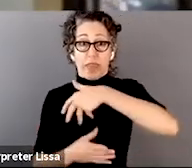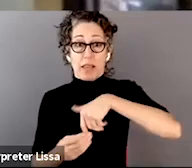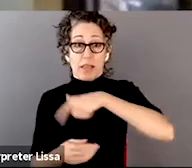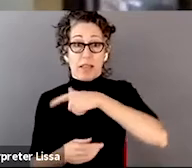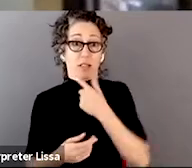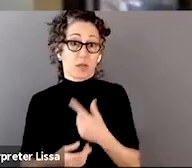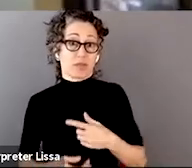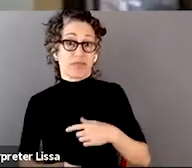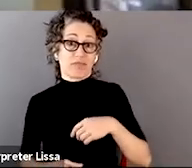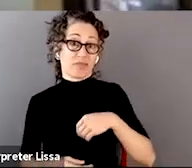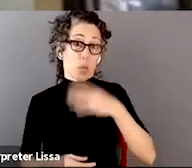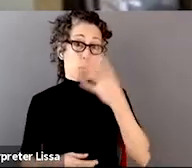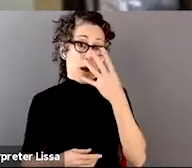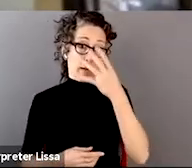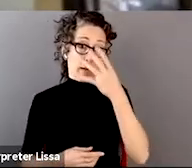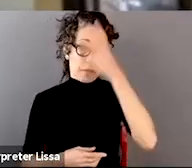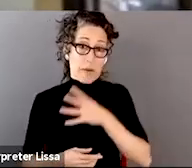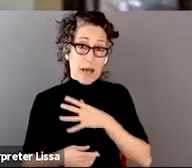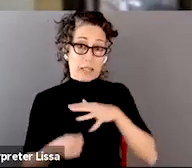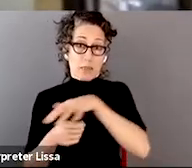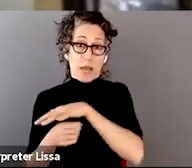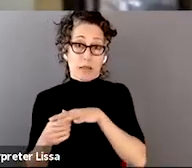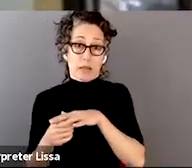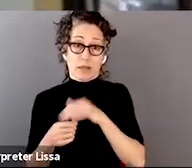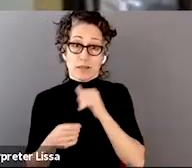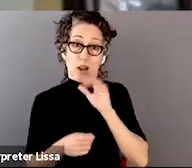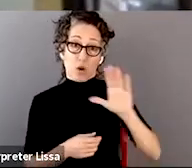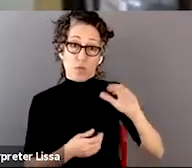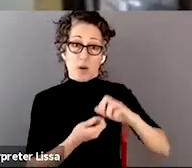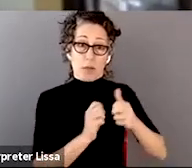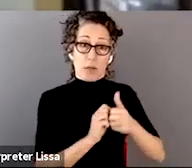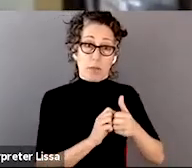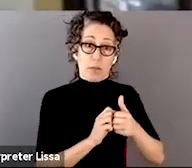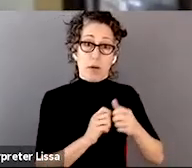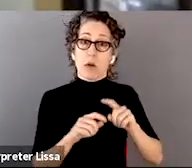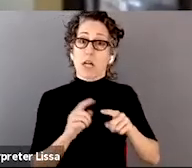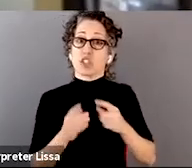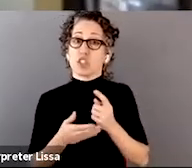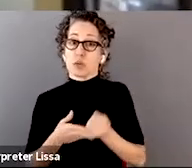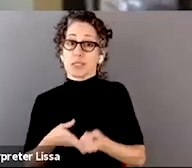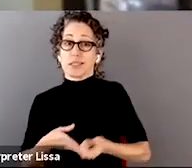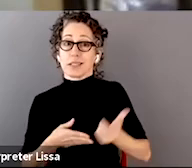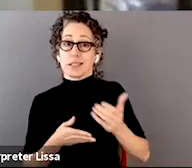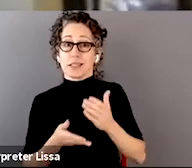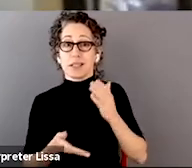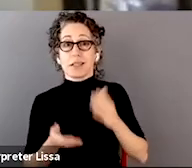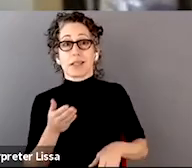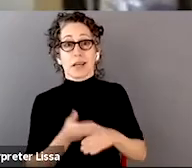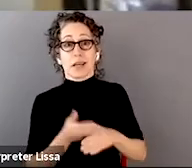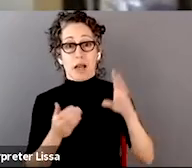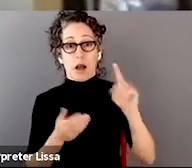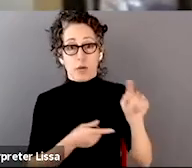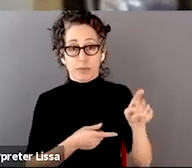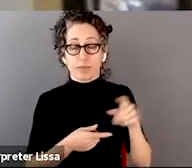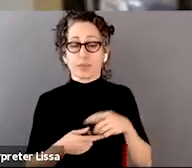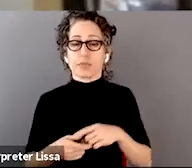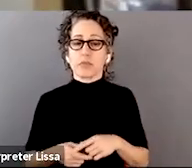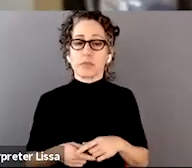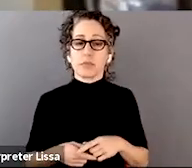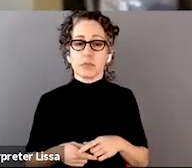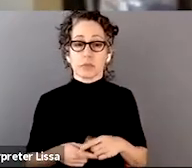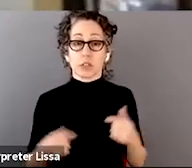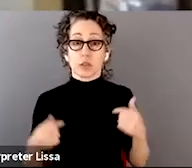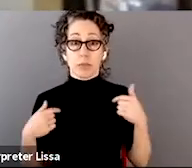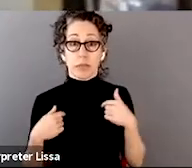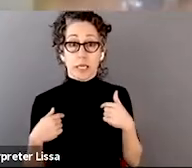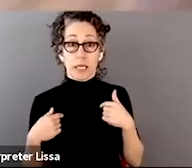right? That was not her problem. That was the problem of the environment. And so I think it's really, especially for us, for me, for someone like I'm tenured,